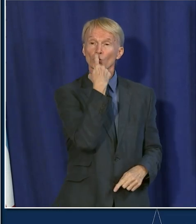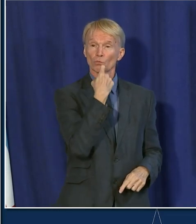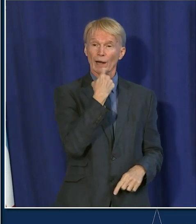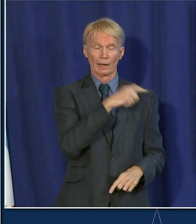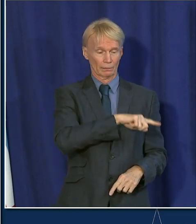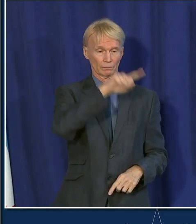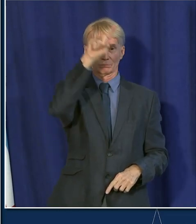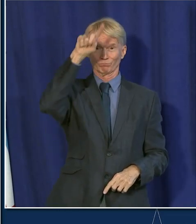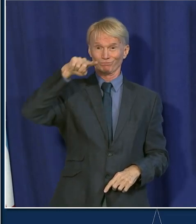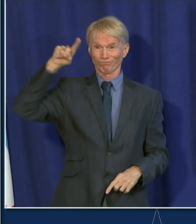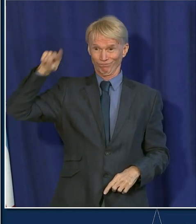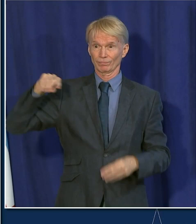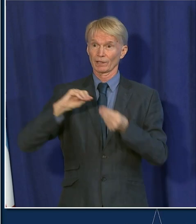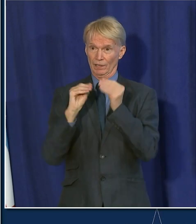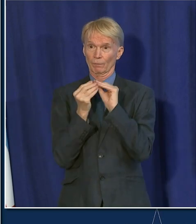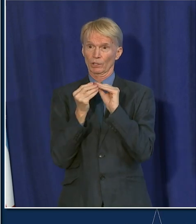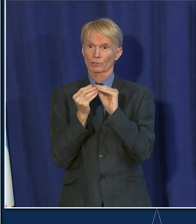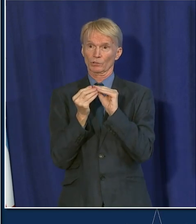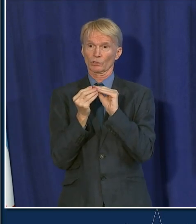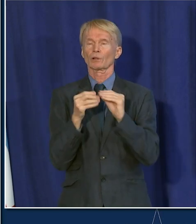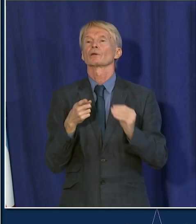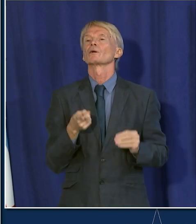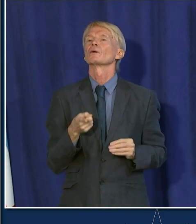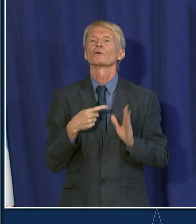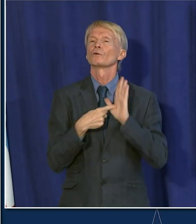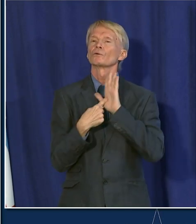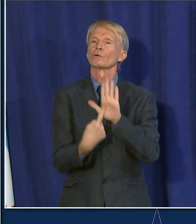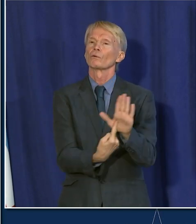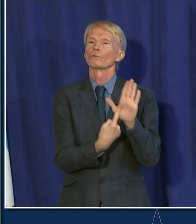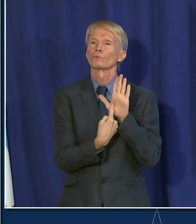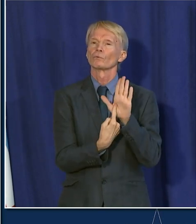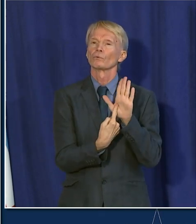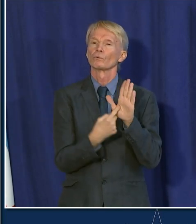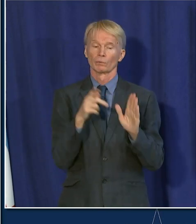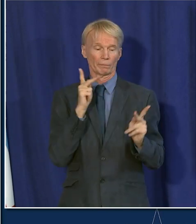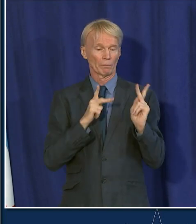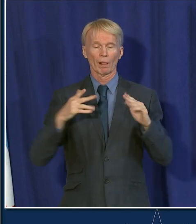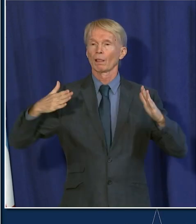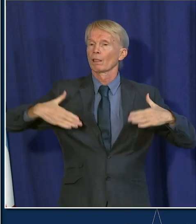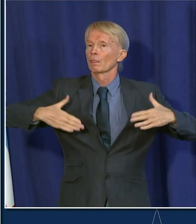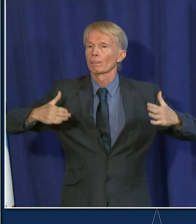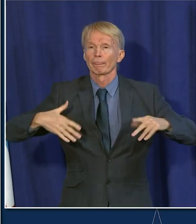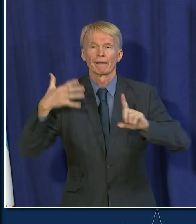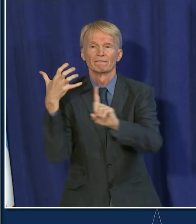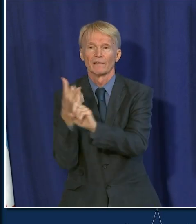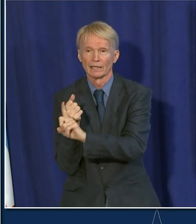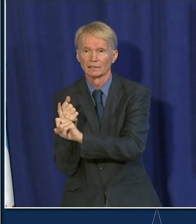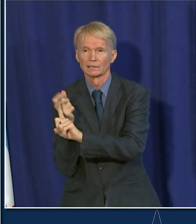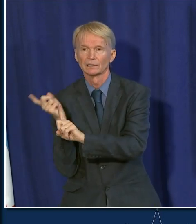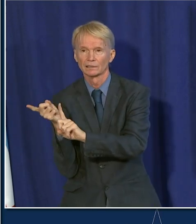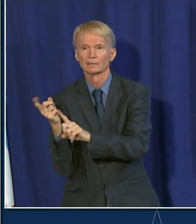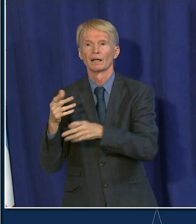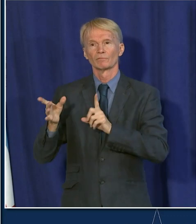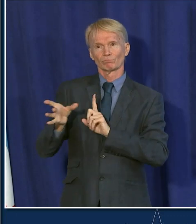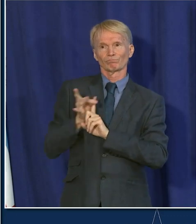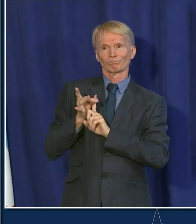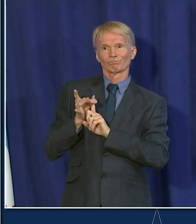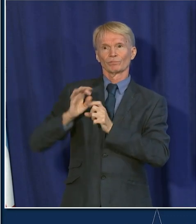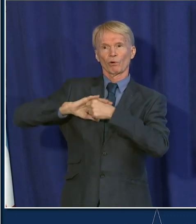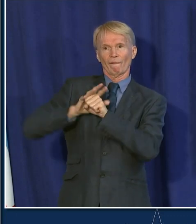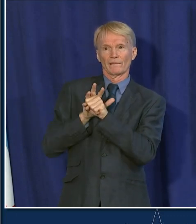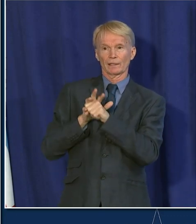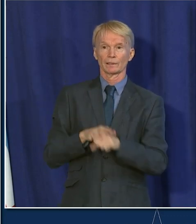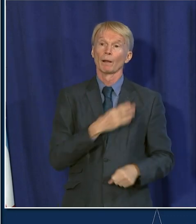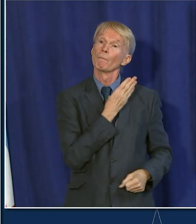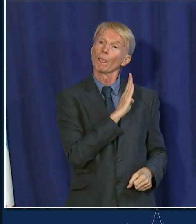going back to March. The red line shows Chicagoans who are unvaccinated who were diagnosed with COVID. The dotted